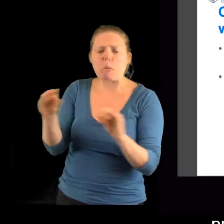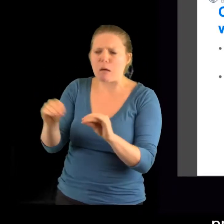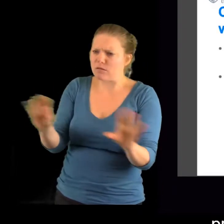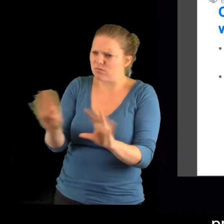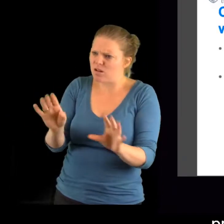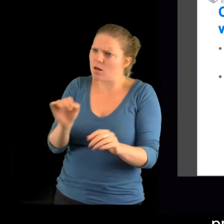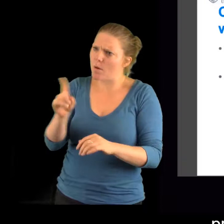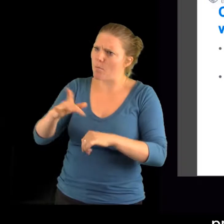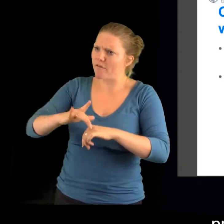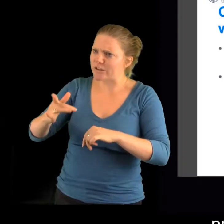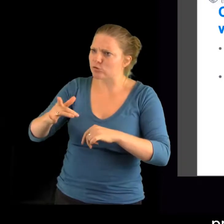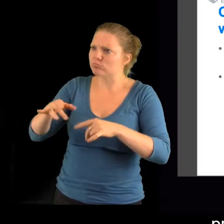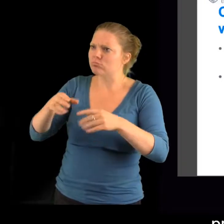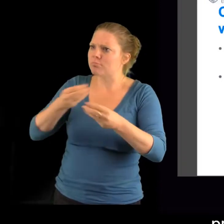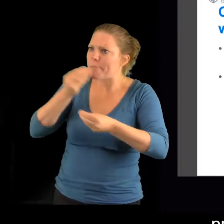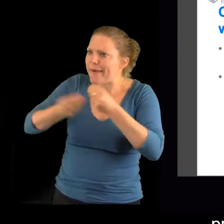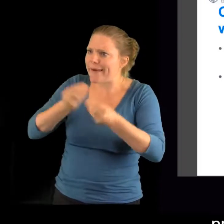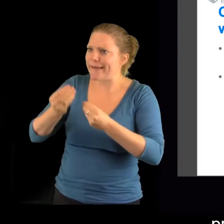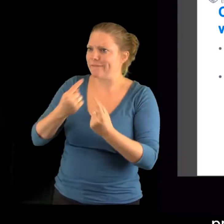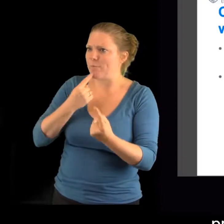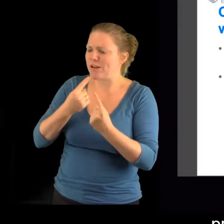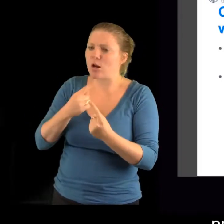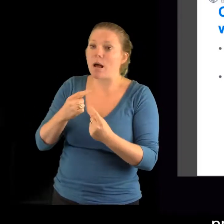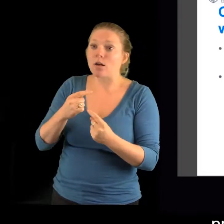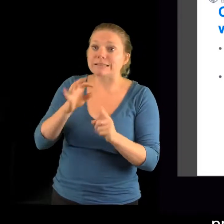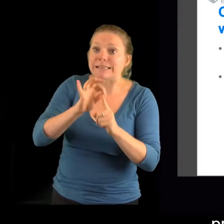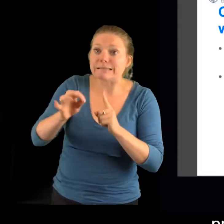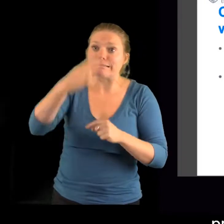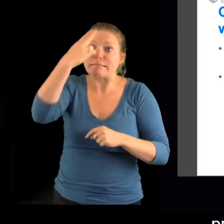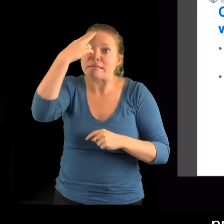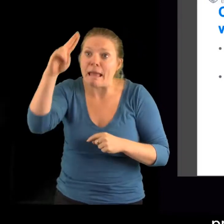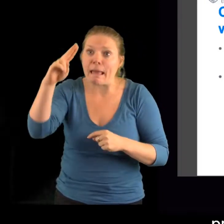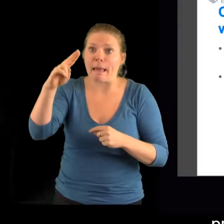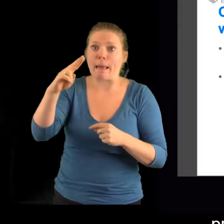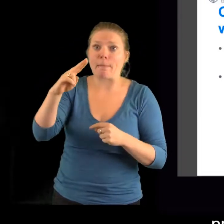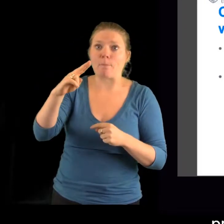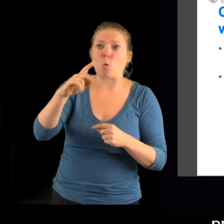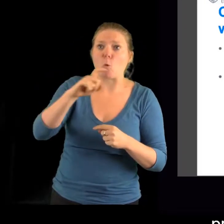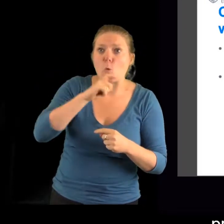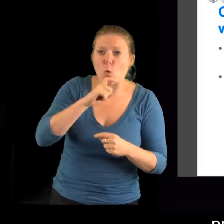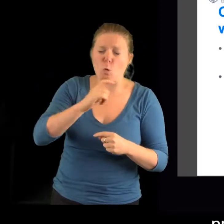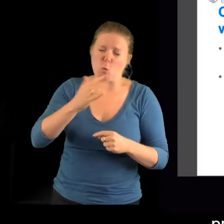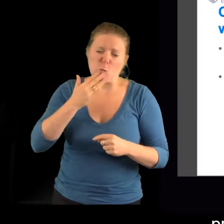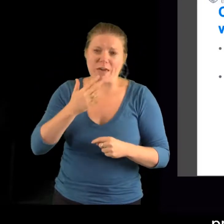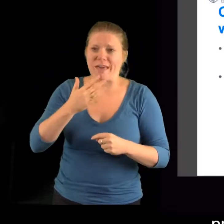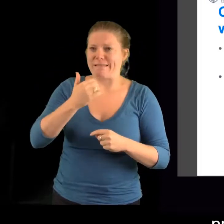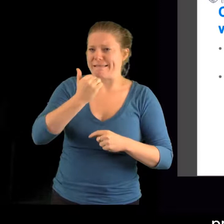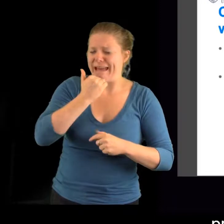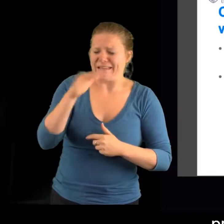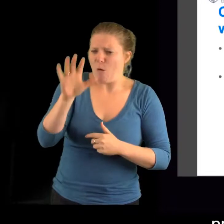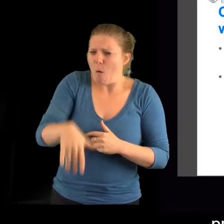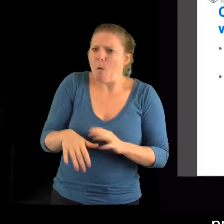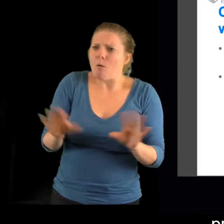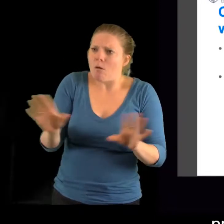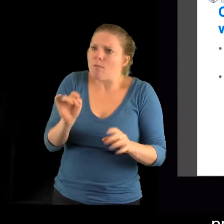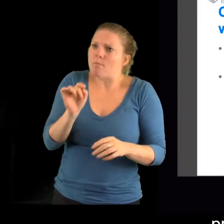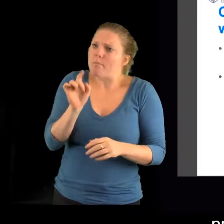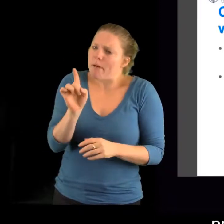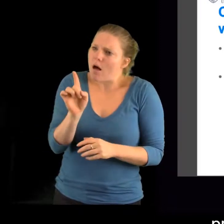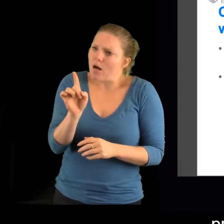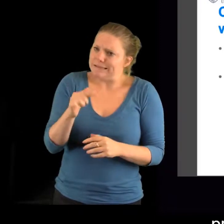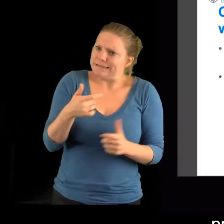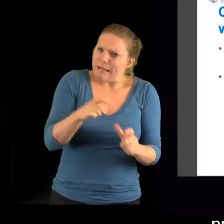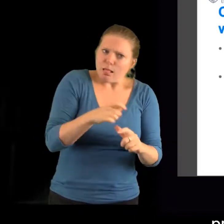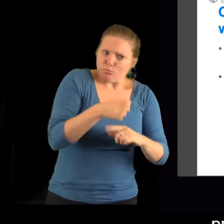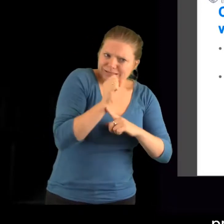very professional way. You're not giving away the details that would potentially jeopardize the confidentiality of